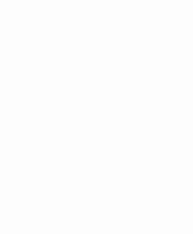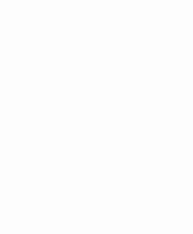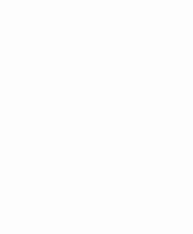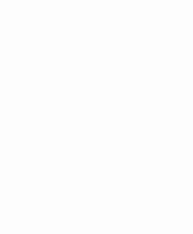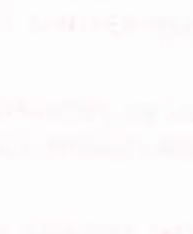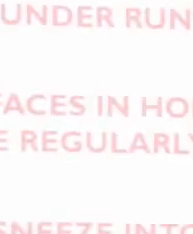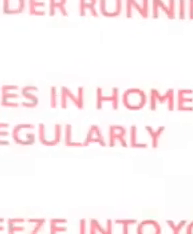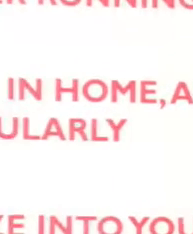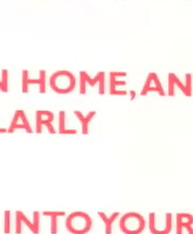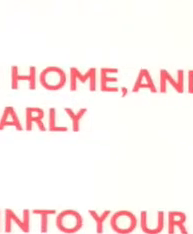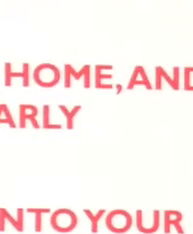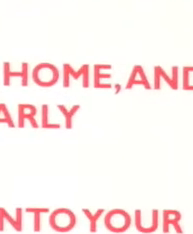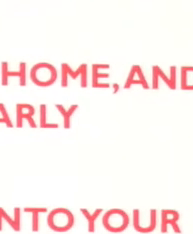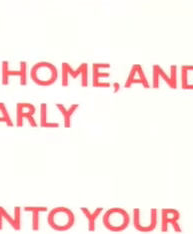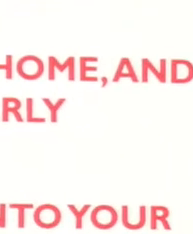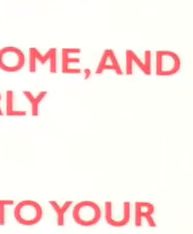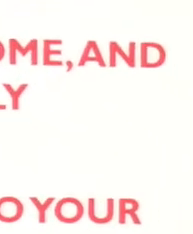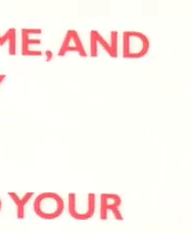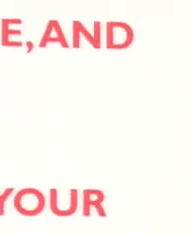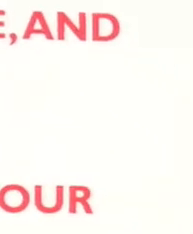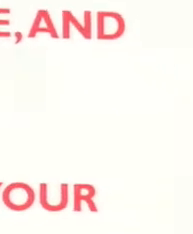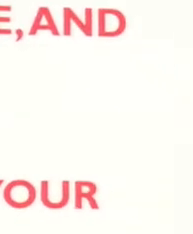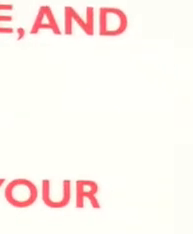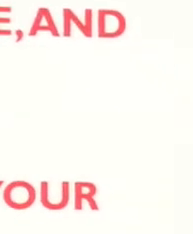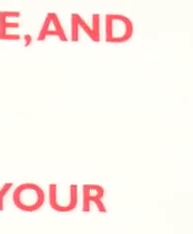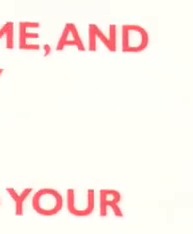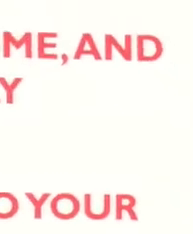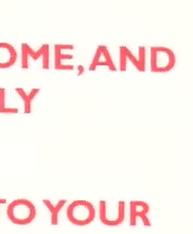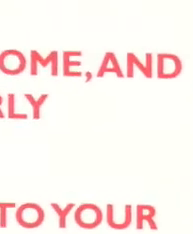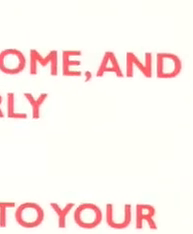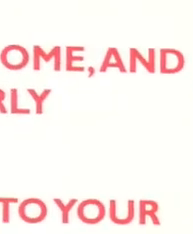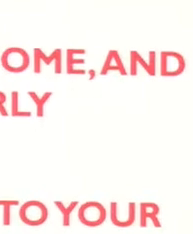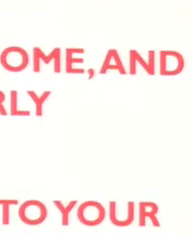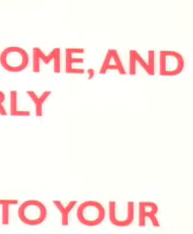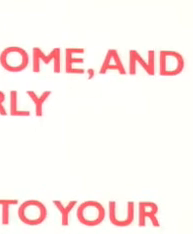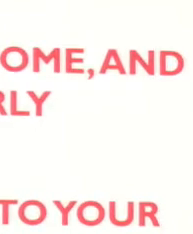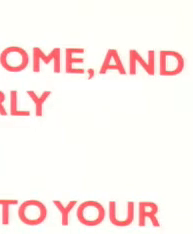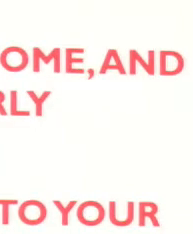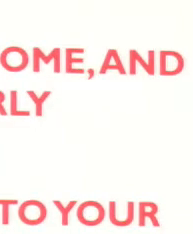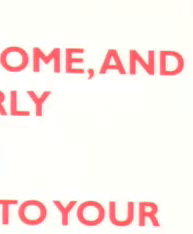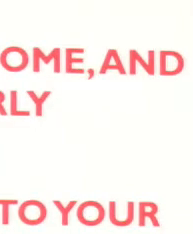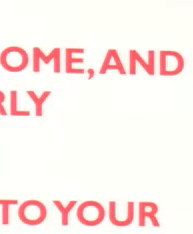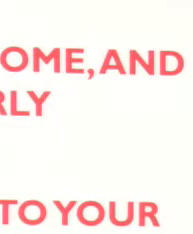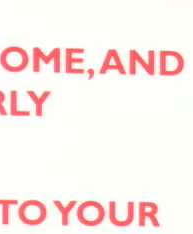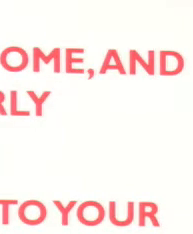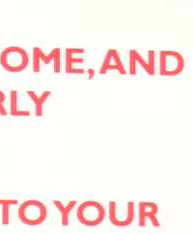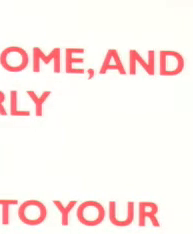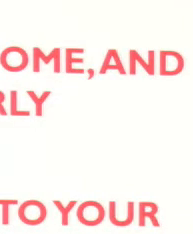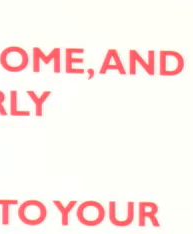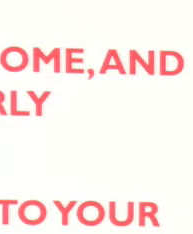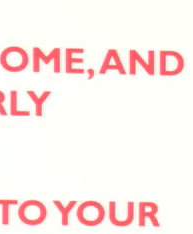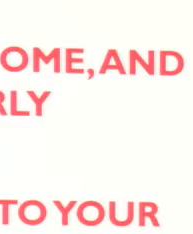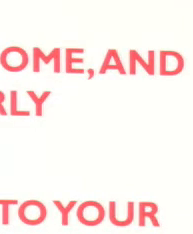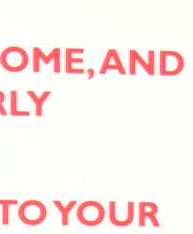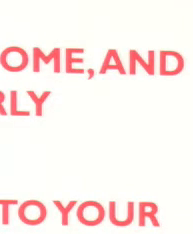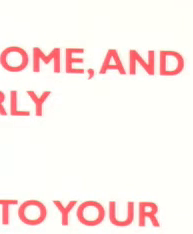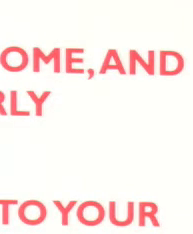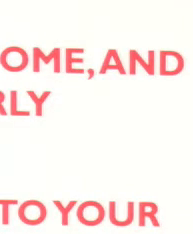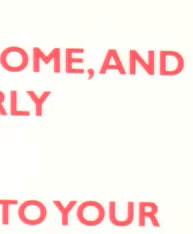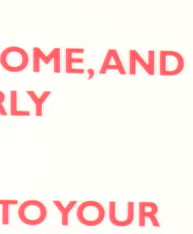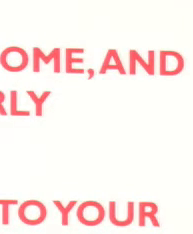moderate this discussion, very important discussions. As we all know, that as of today, the whole country is